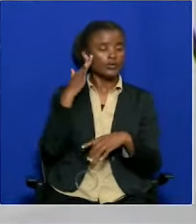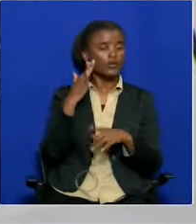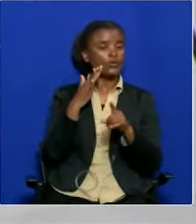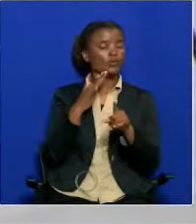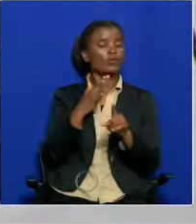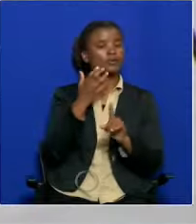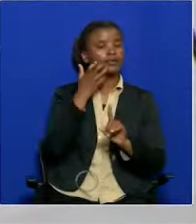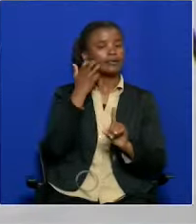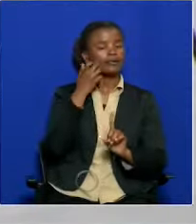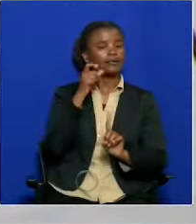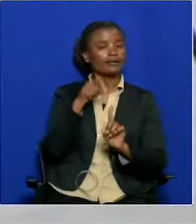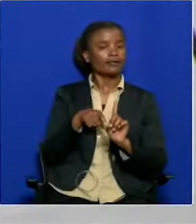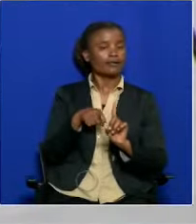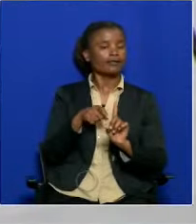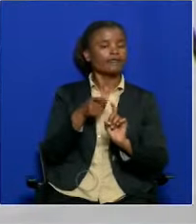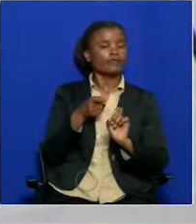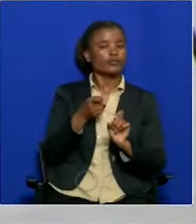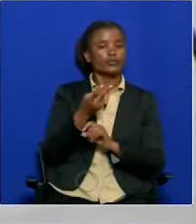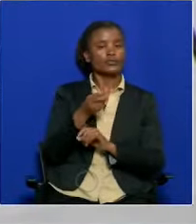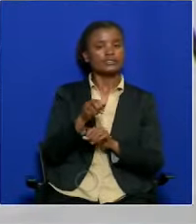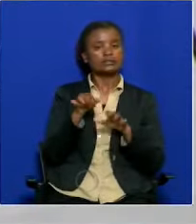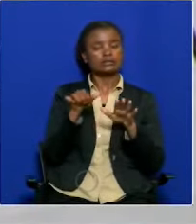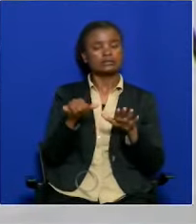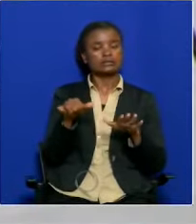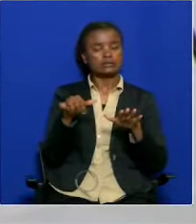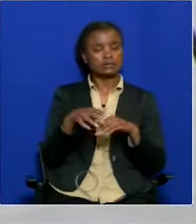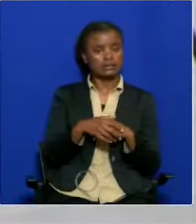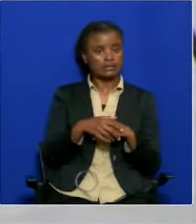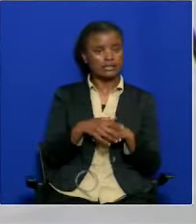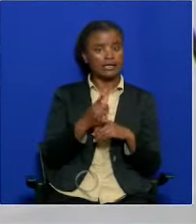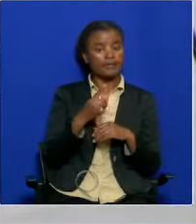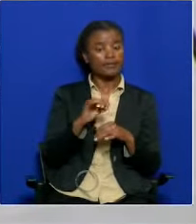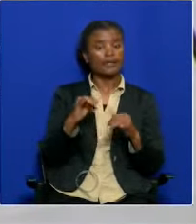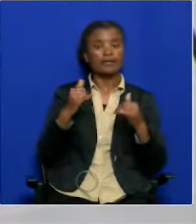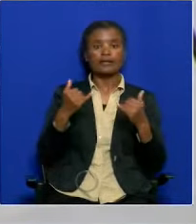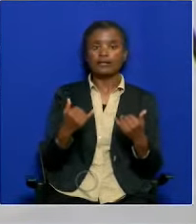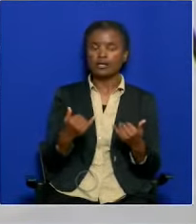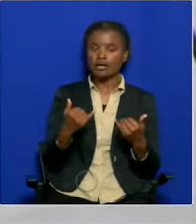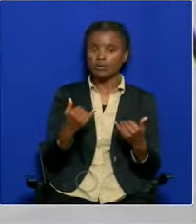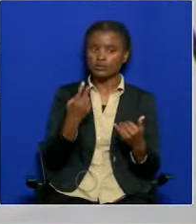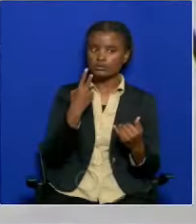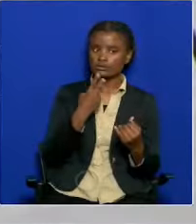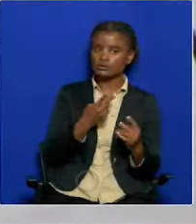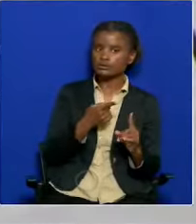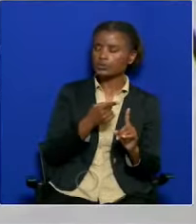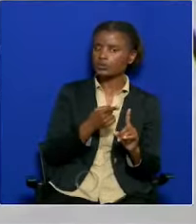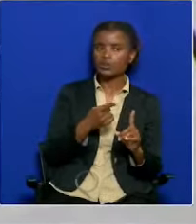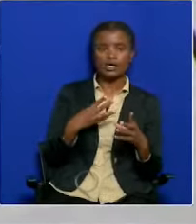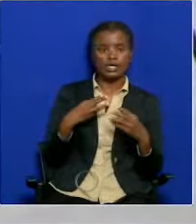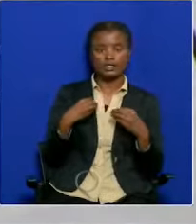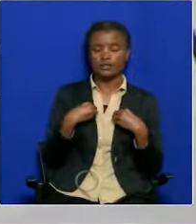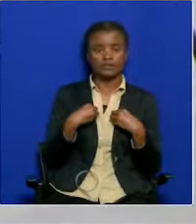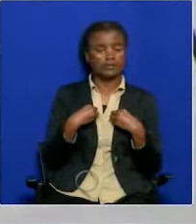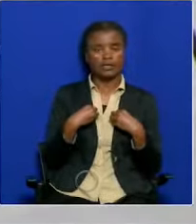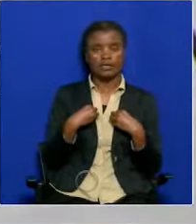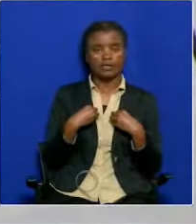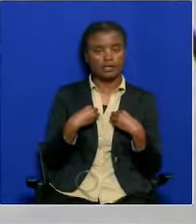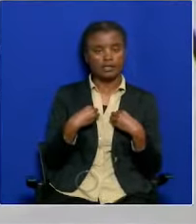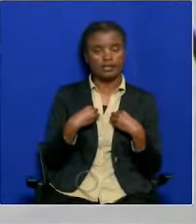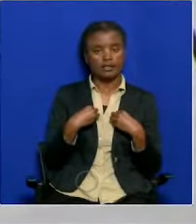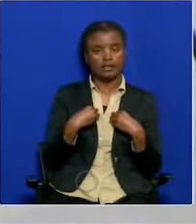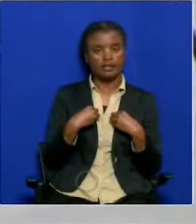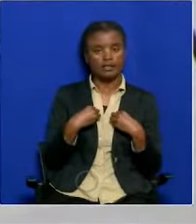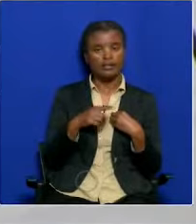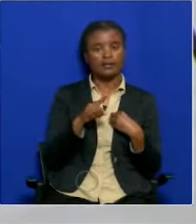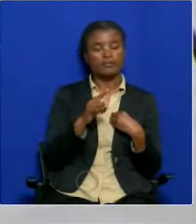then, based on the current status, it's unacceptable. But when we started, all